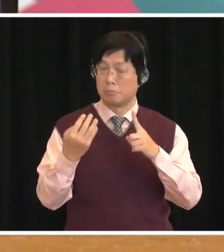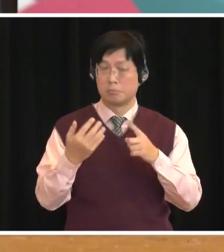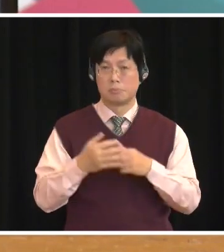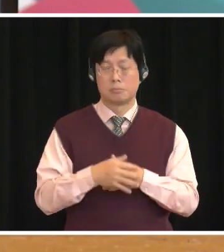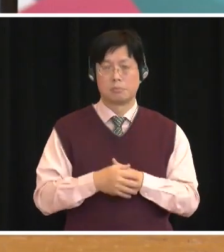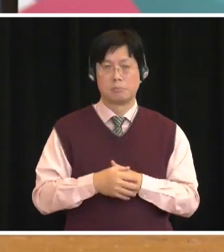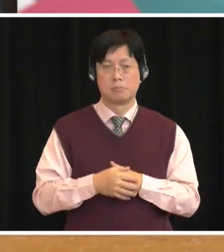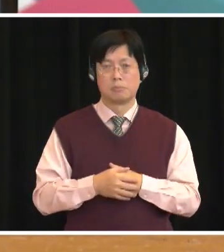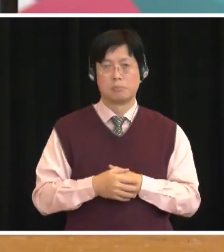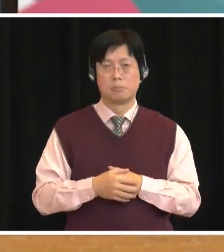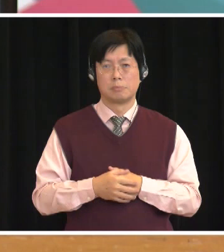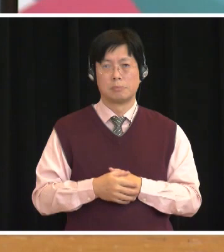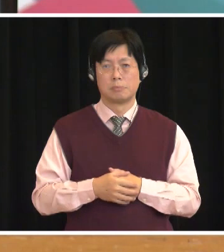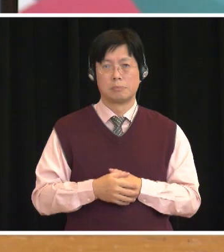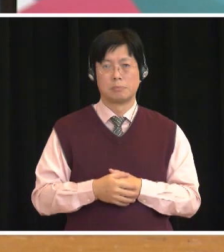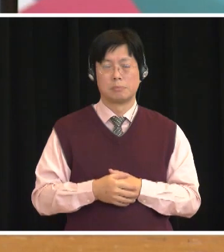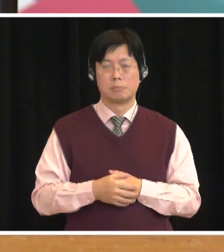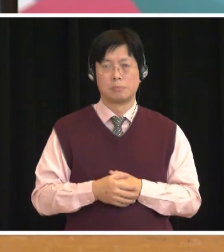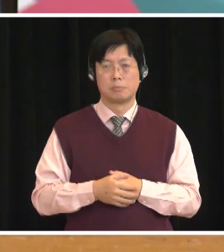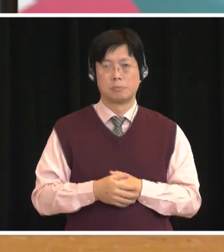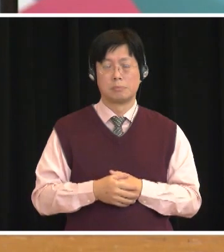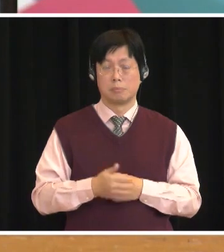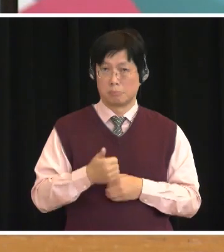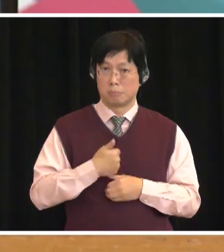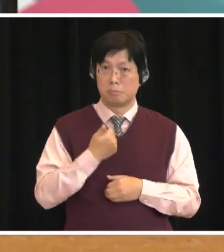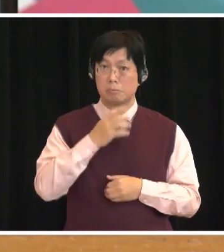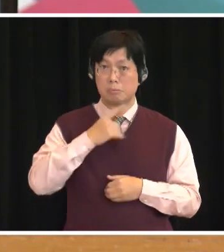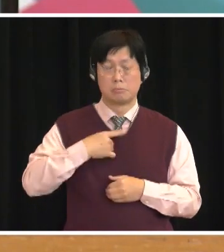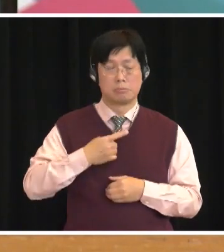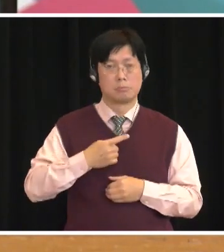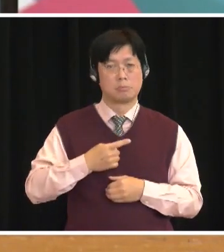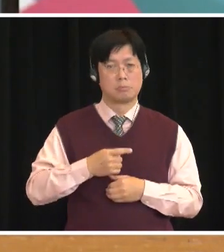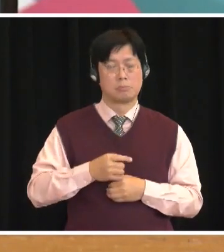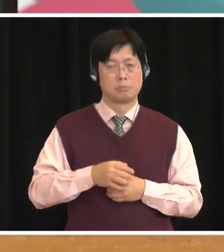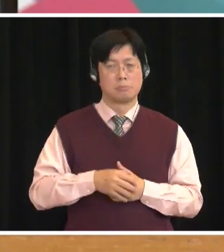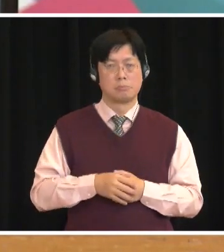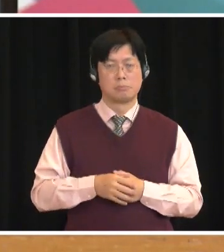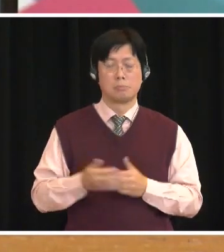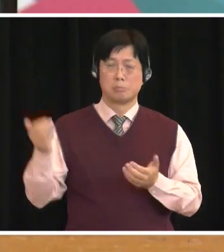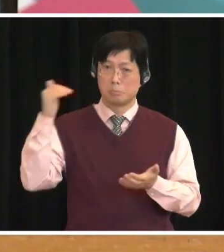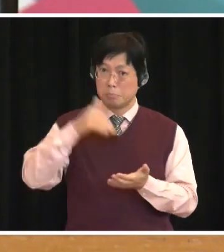receive a sentence involving the deprivation of liberty